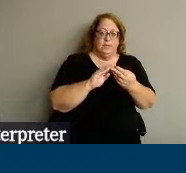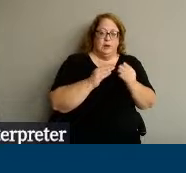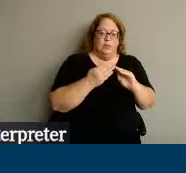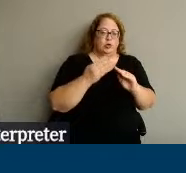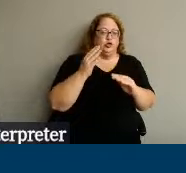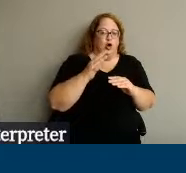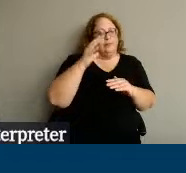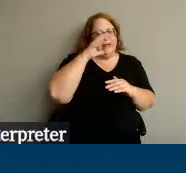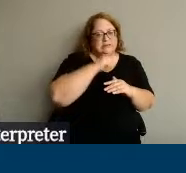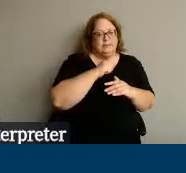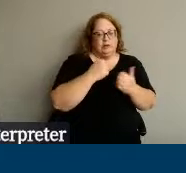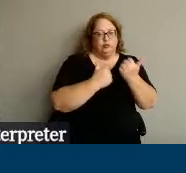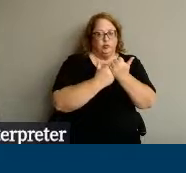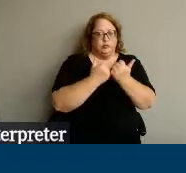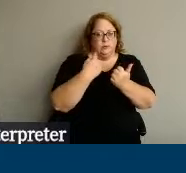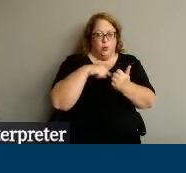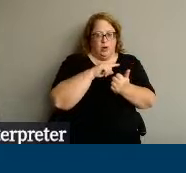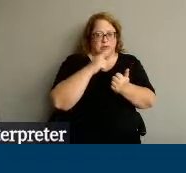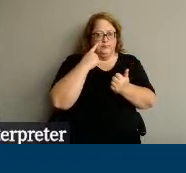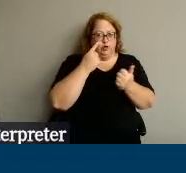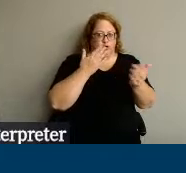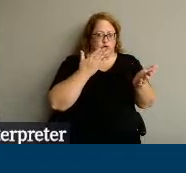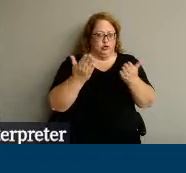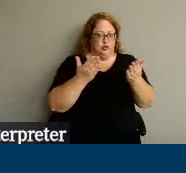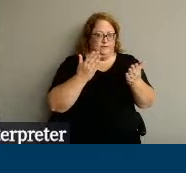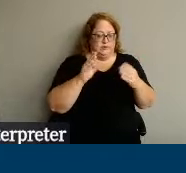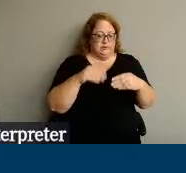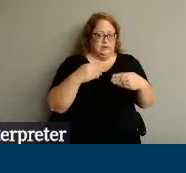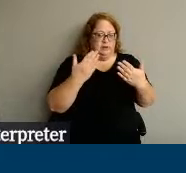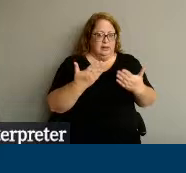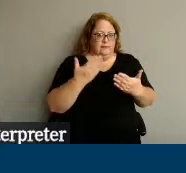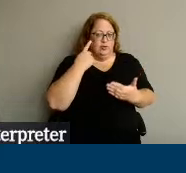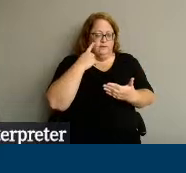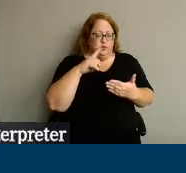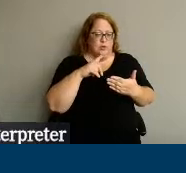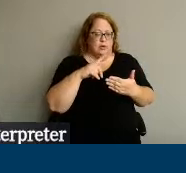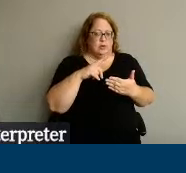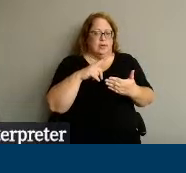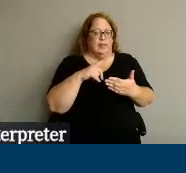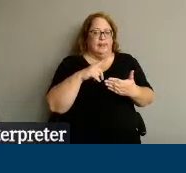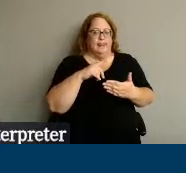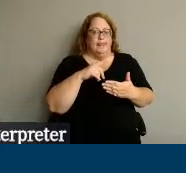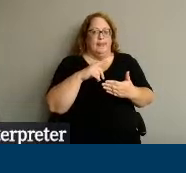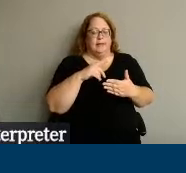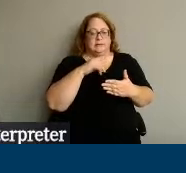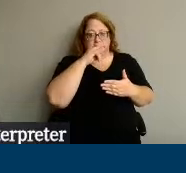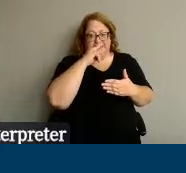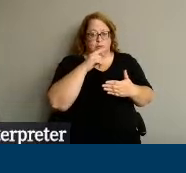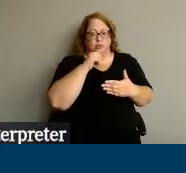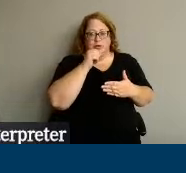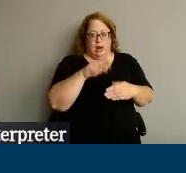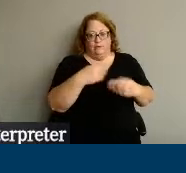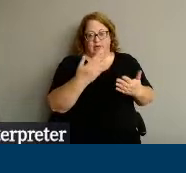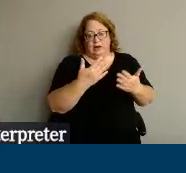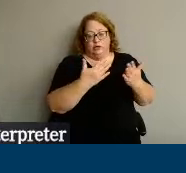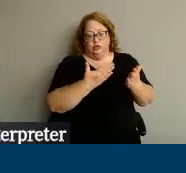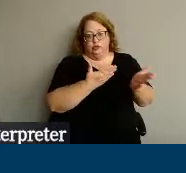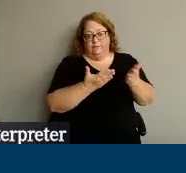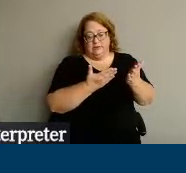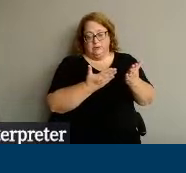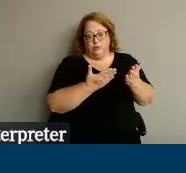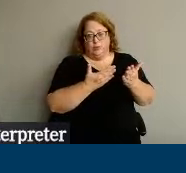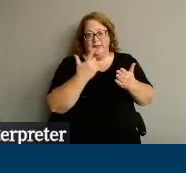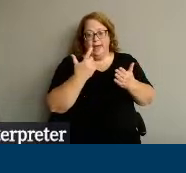an estimation to support us with service delivery for those that we're not providing services to, because it will support us